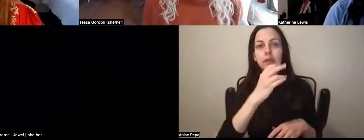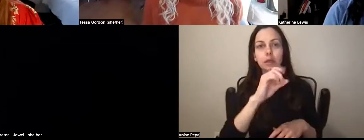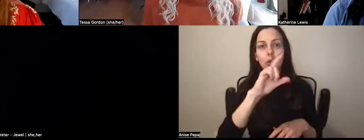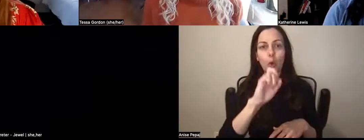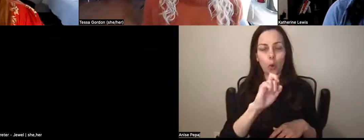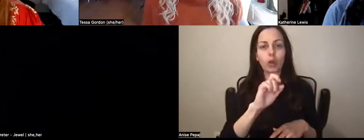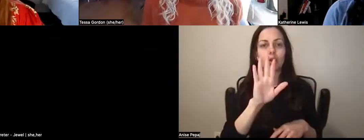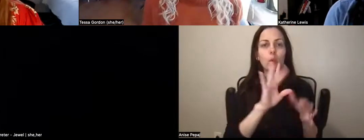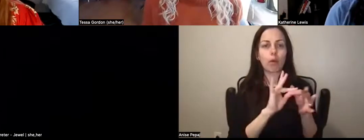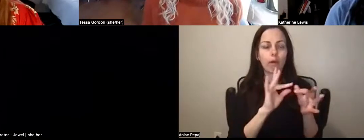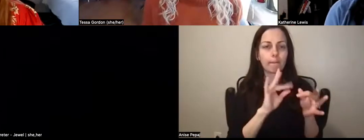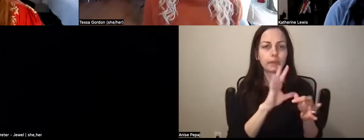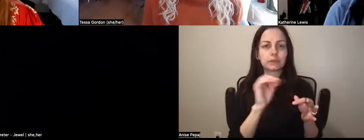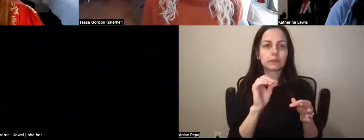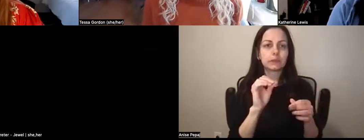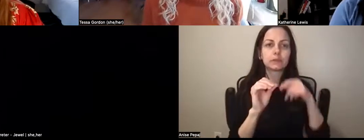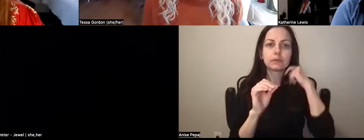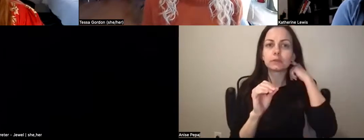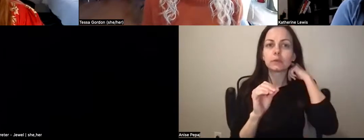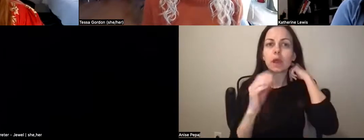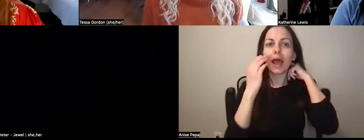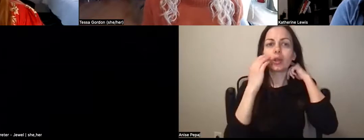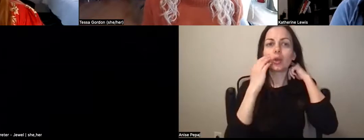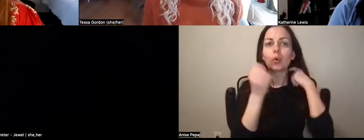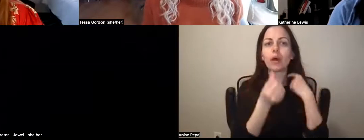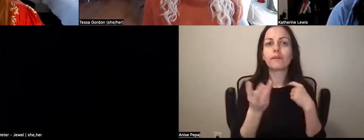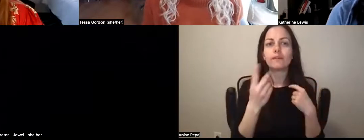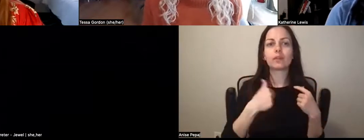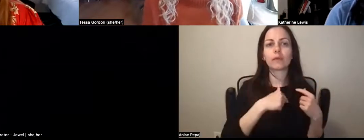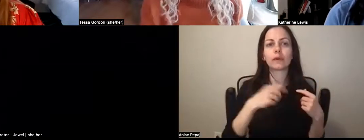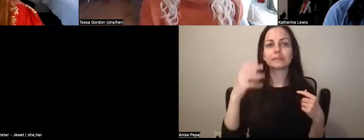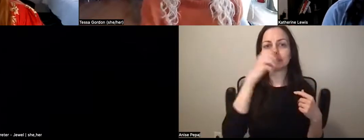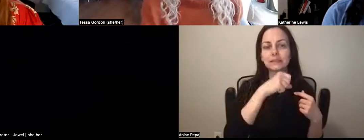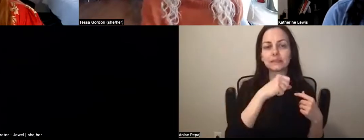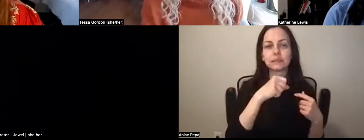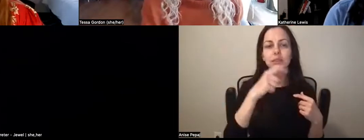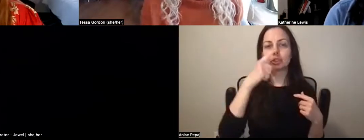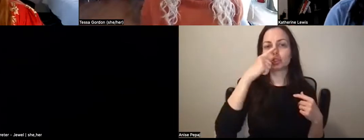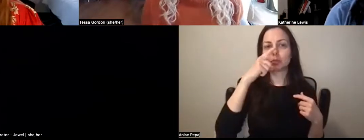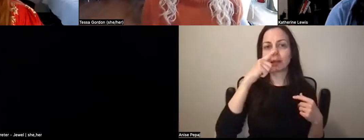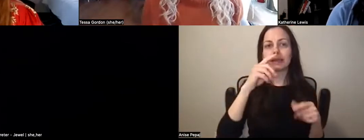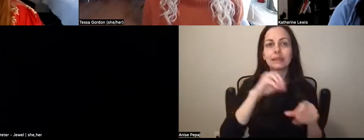introduction? And just a reminder, I know that a couple of us missed them, but can you please, in